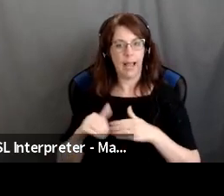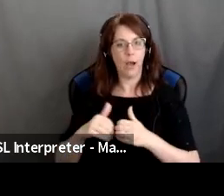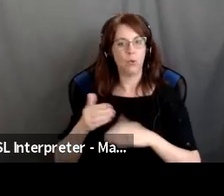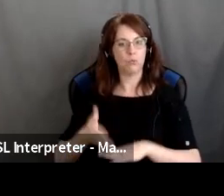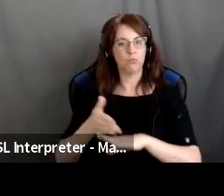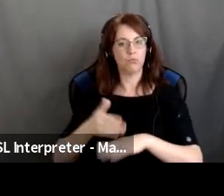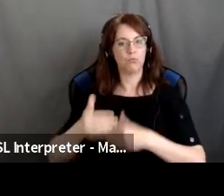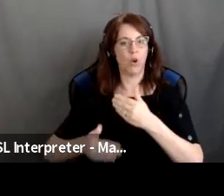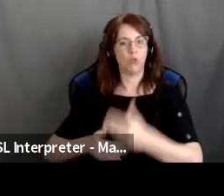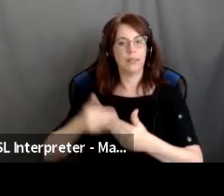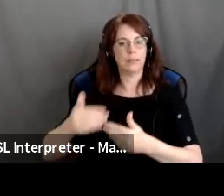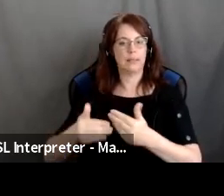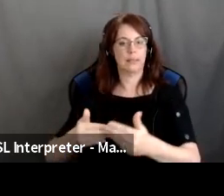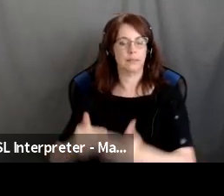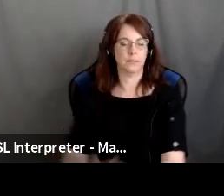progress.